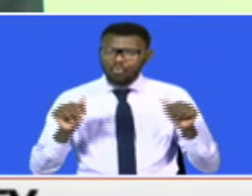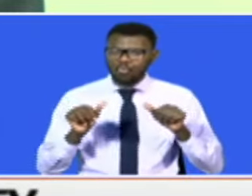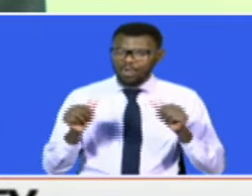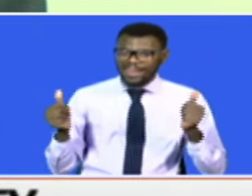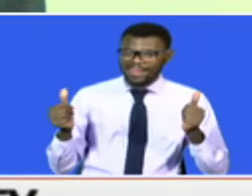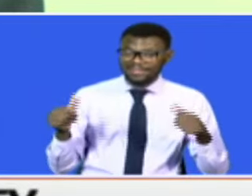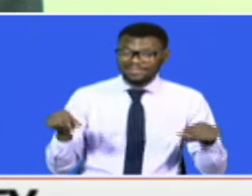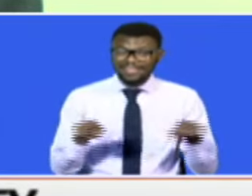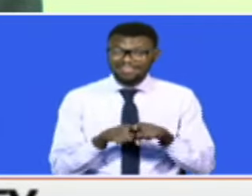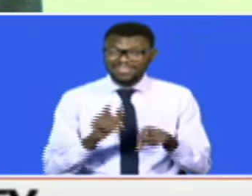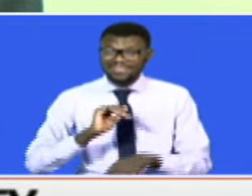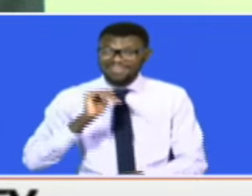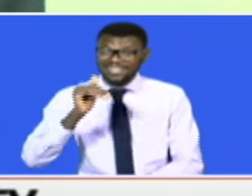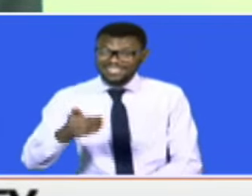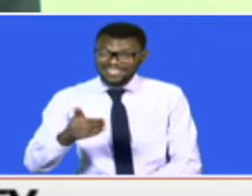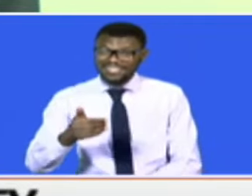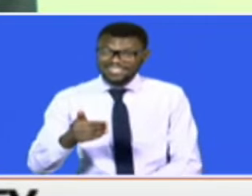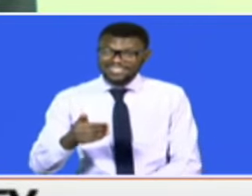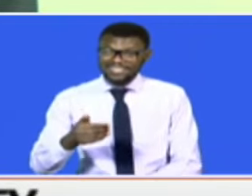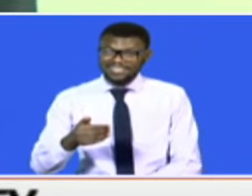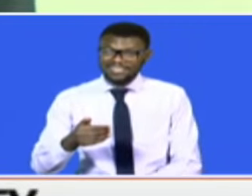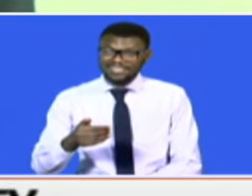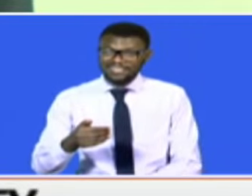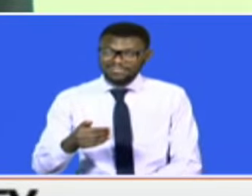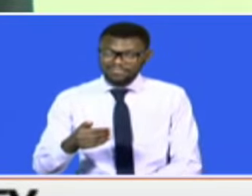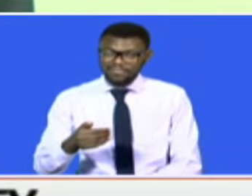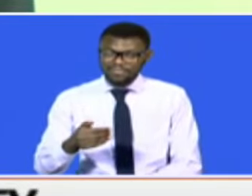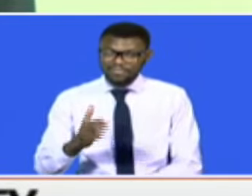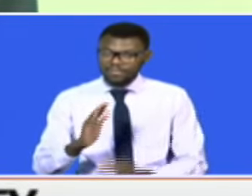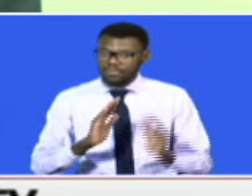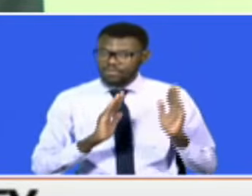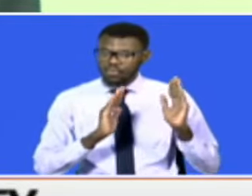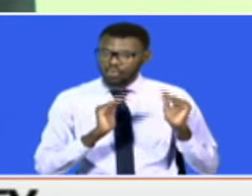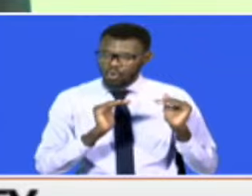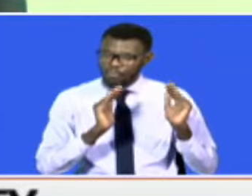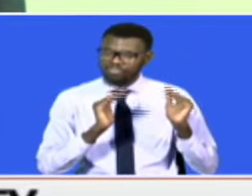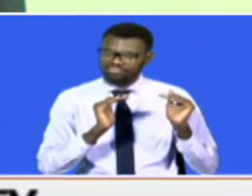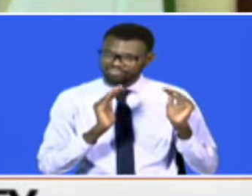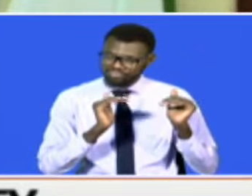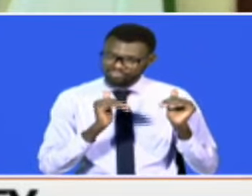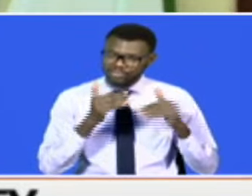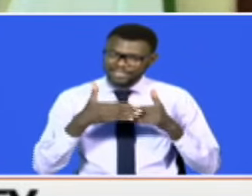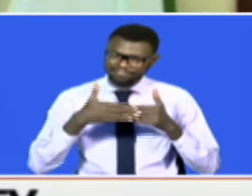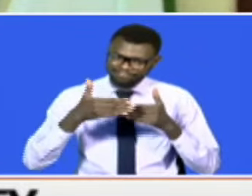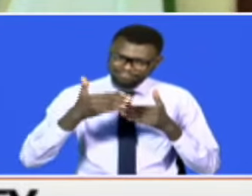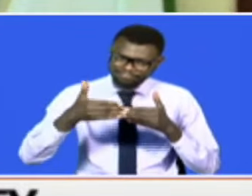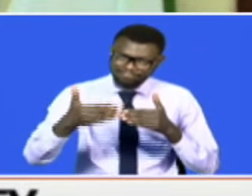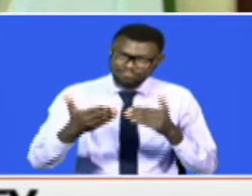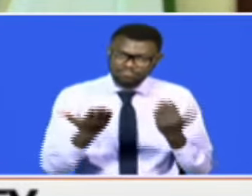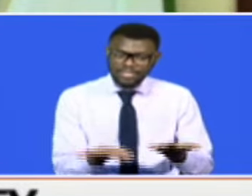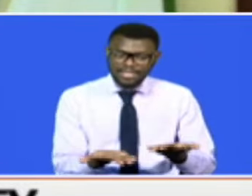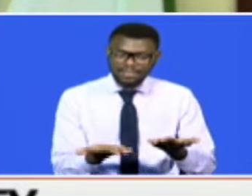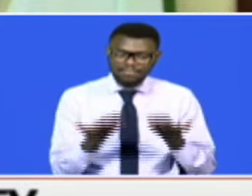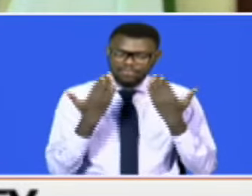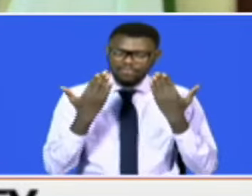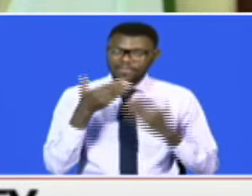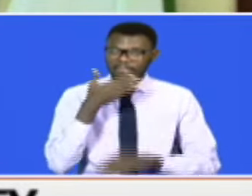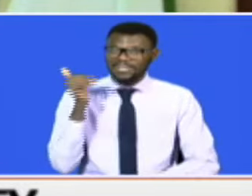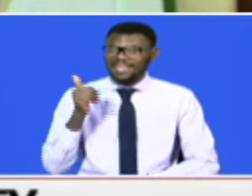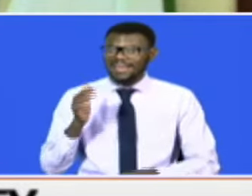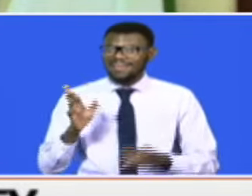that can only expect more and better in the days to come. We are ready on that day, on